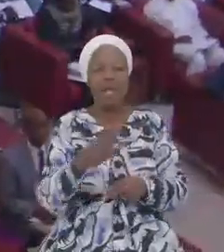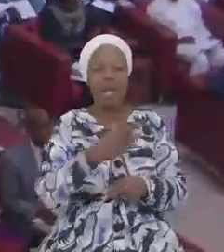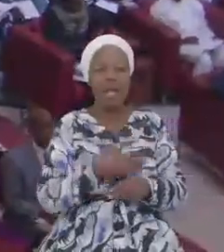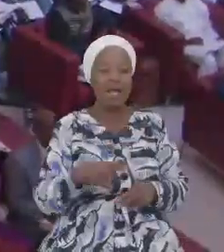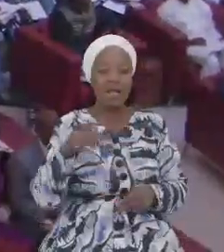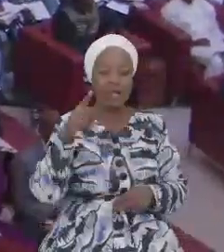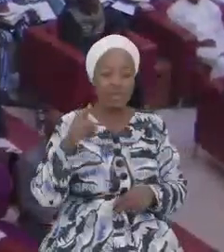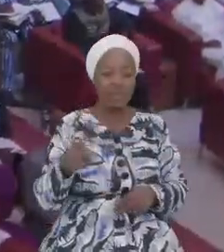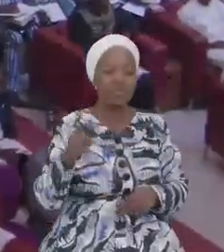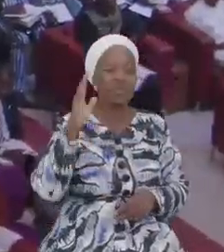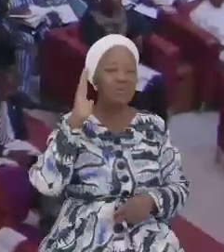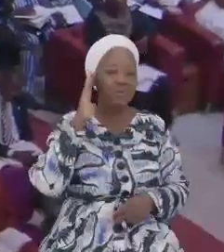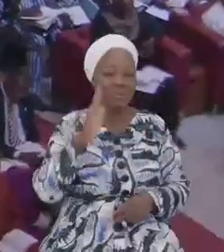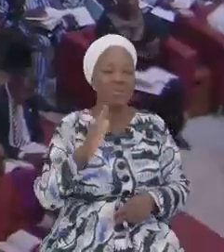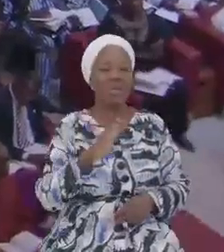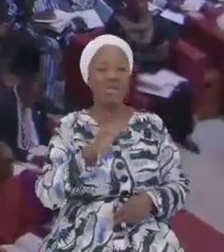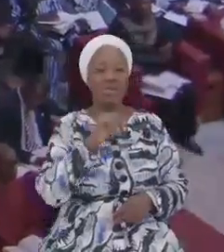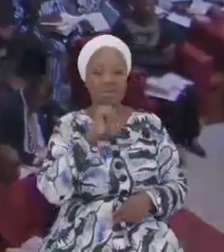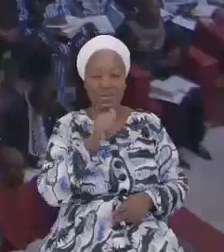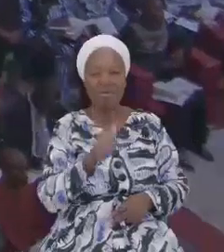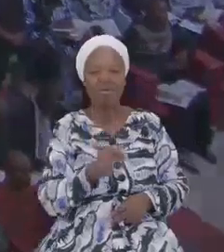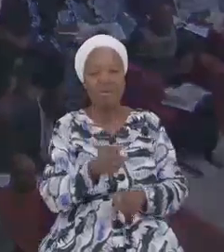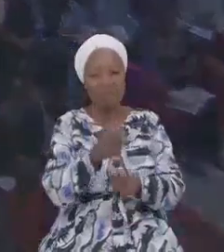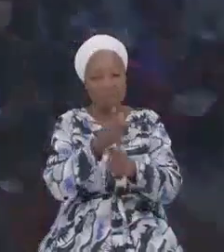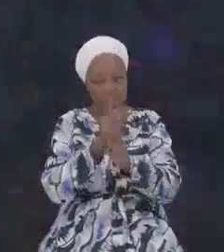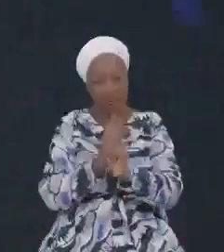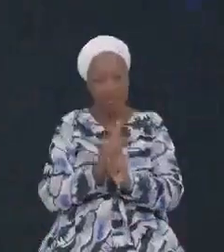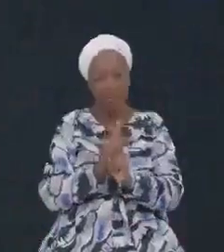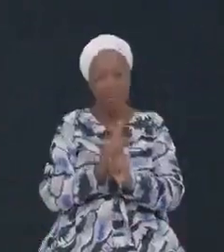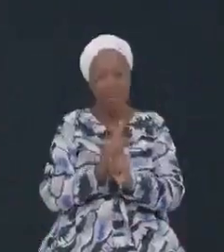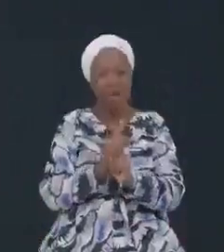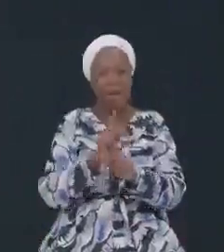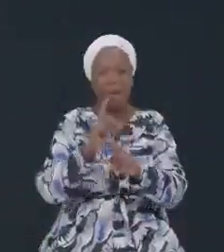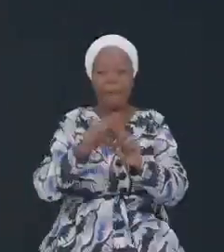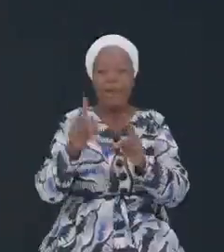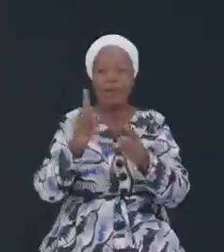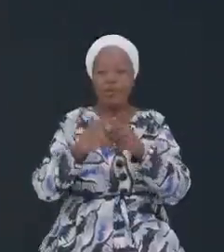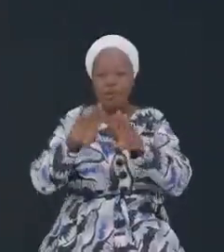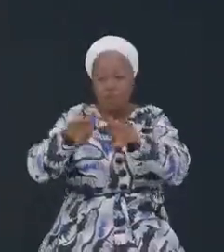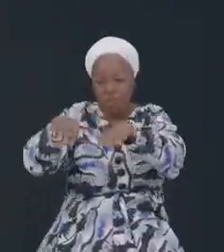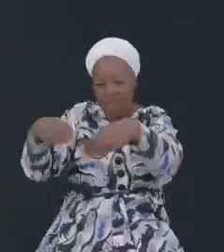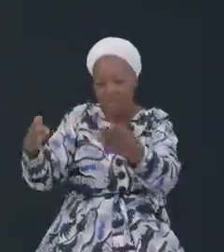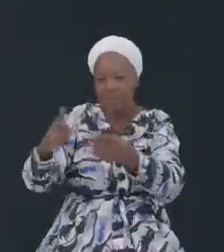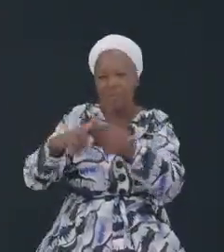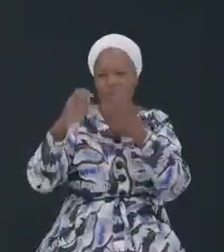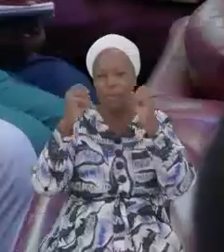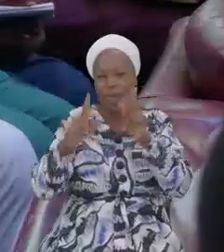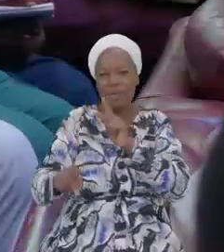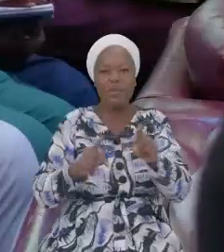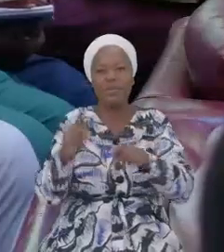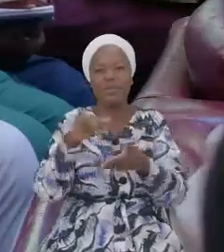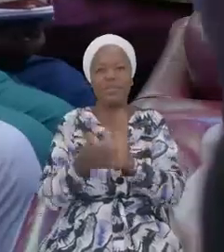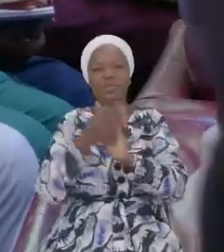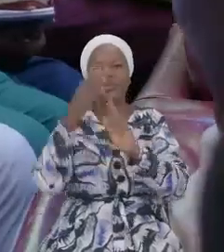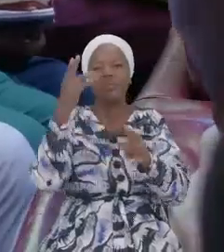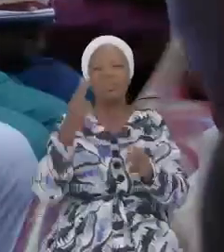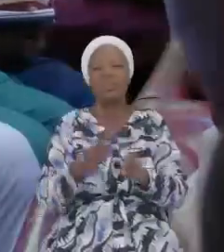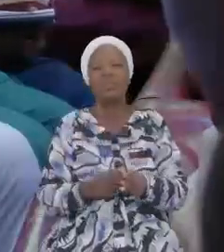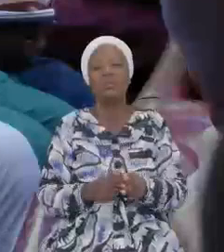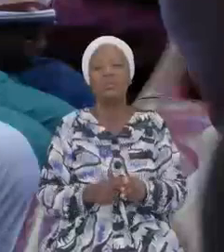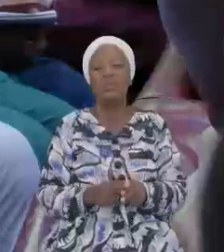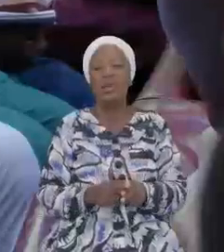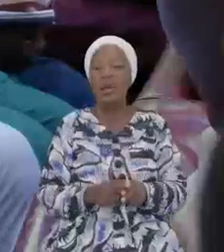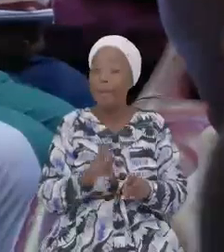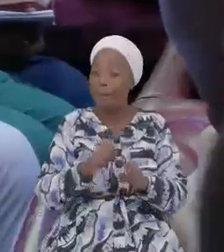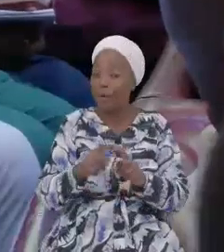thou shalt not borrow, but shalt lend unto many people. But remember